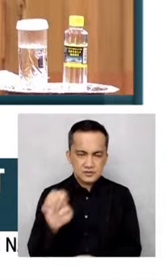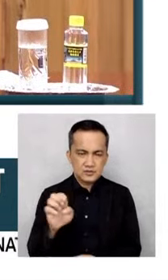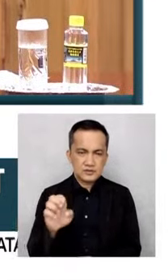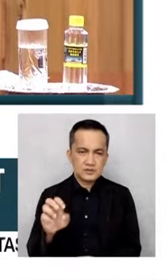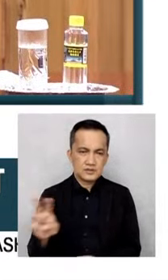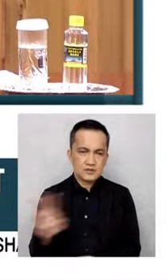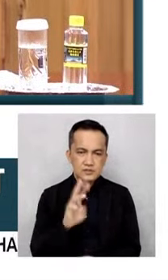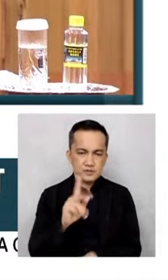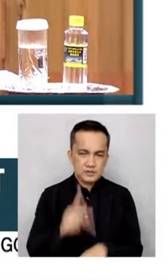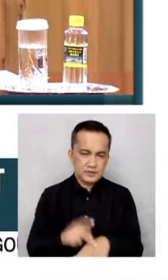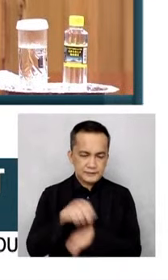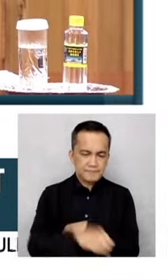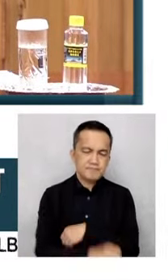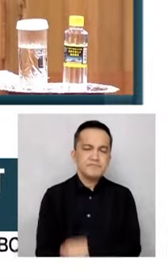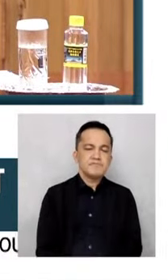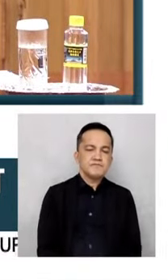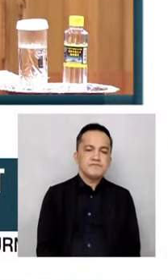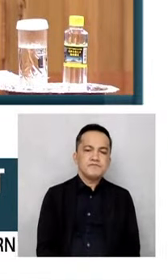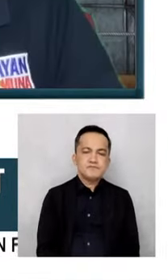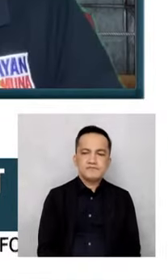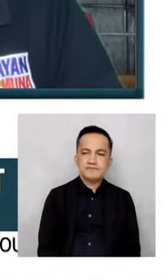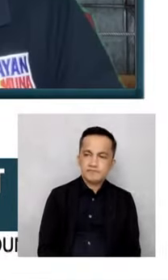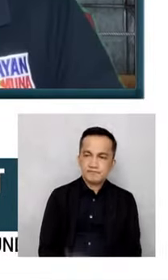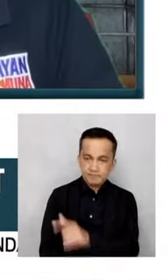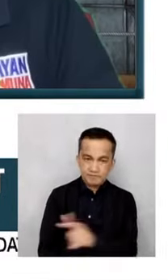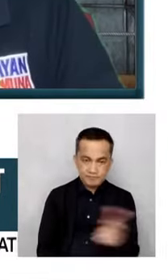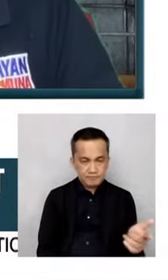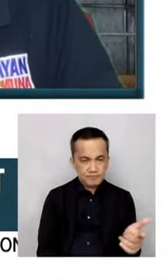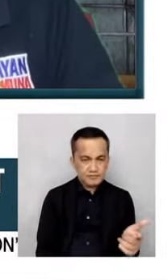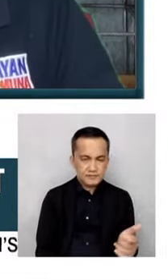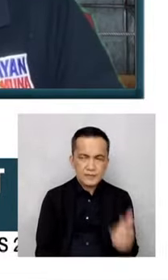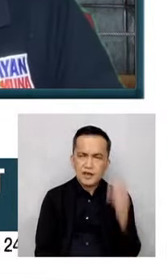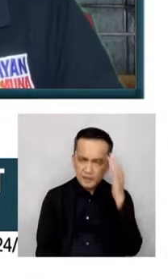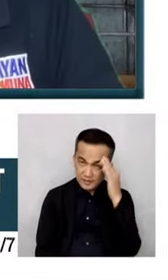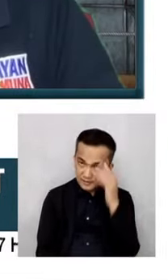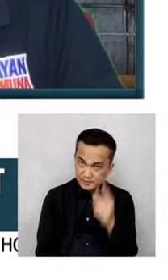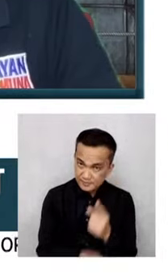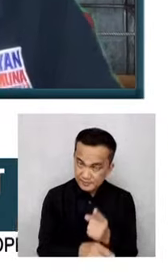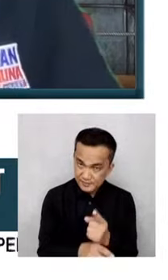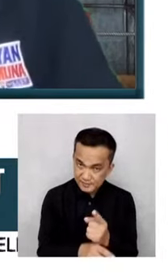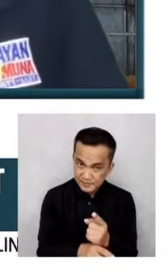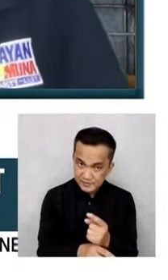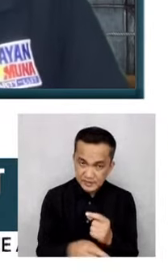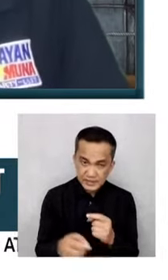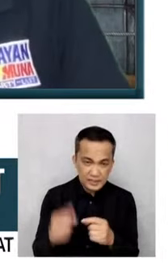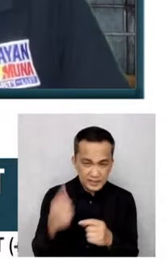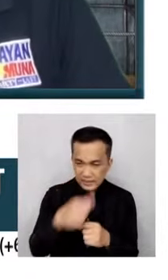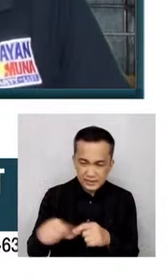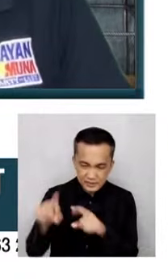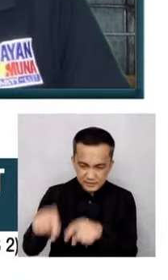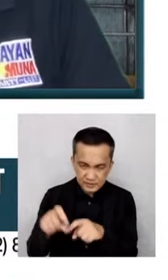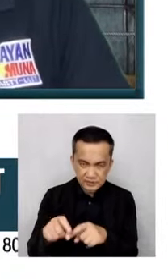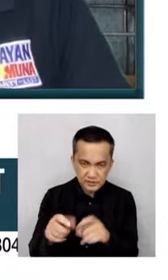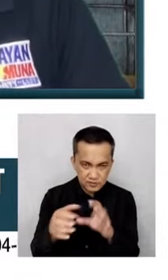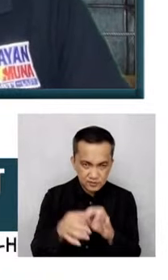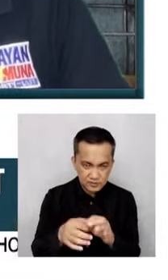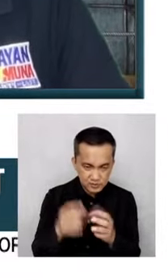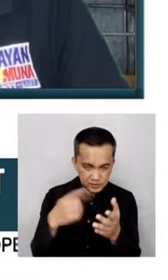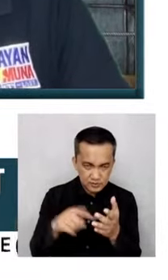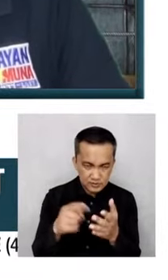Sea. Mm. Teddy, I think it's common knowledge, right, that any expiration, joint or otherwise, would greatly